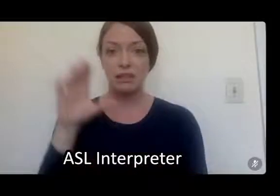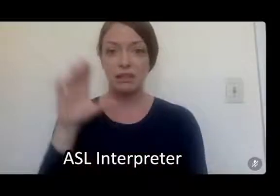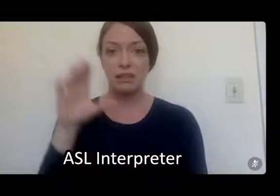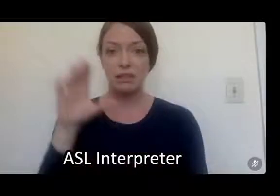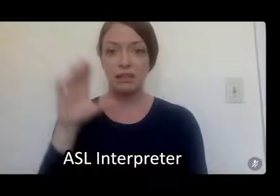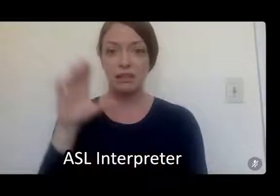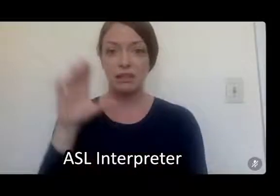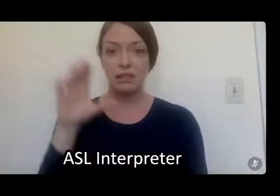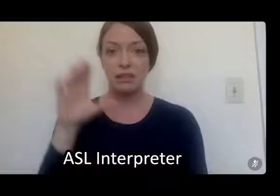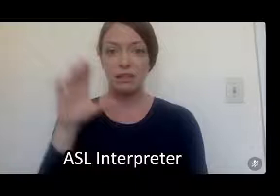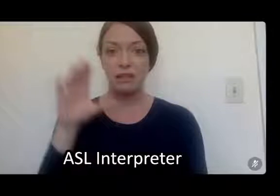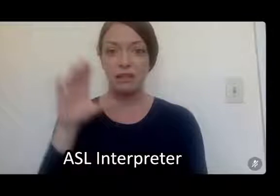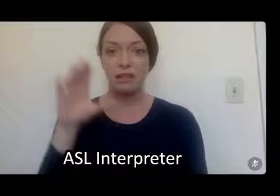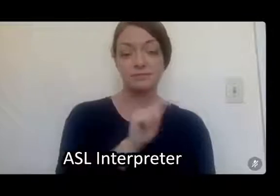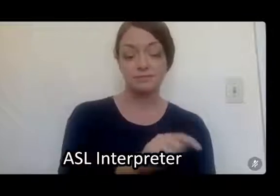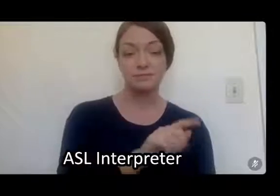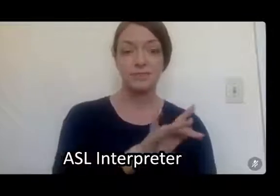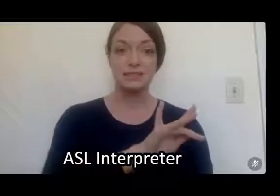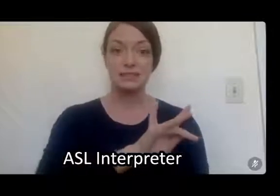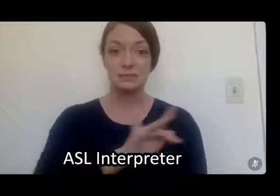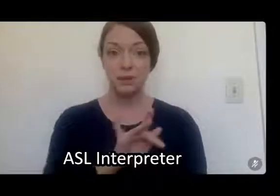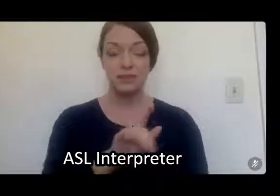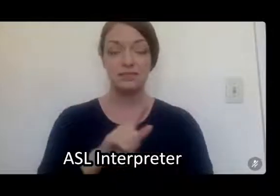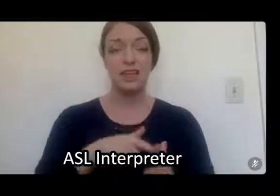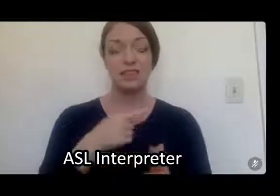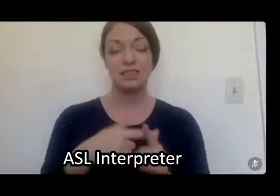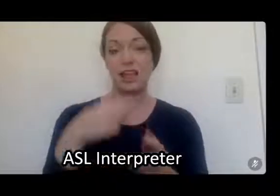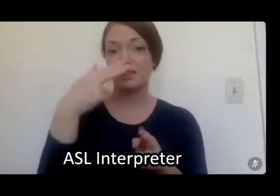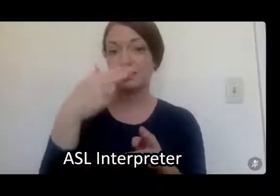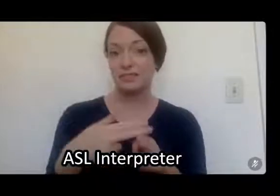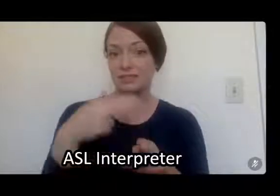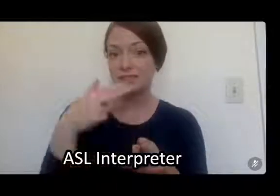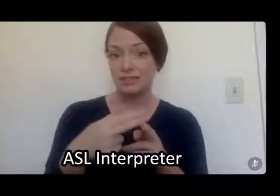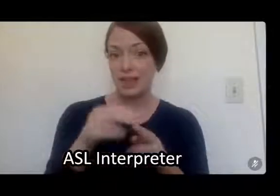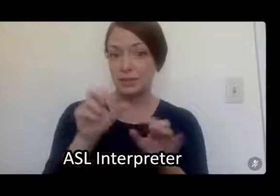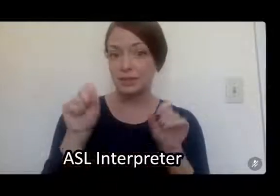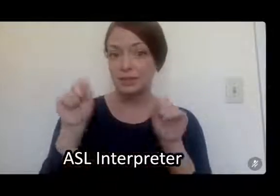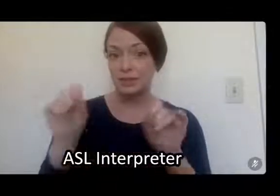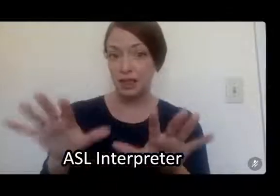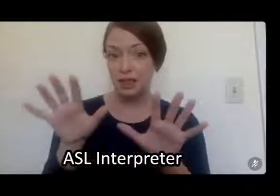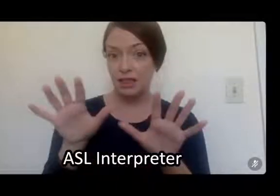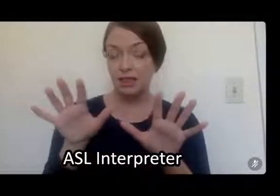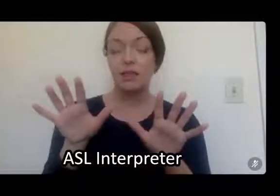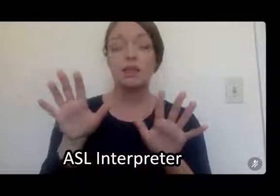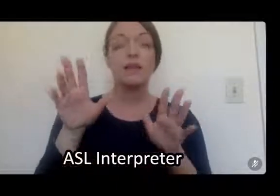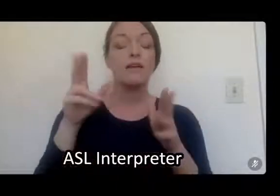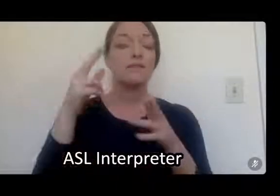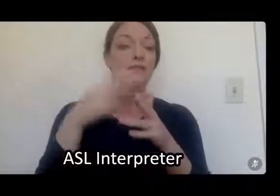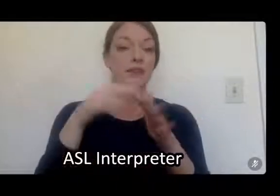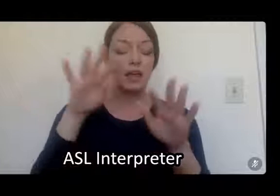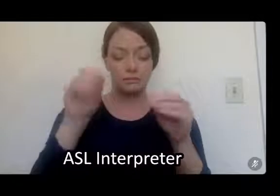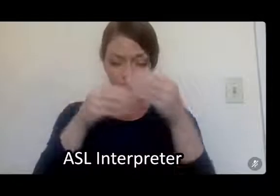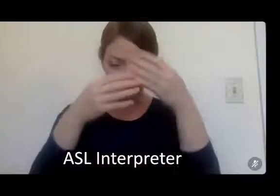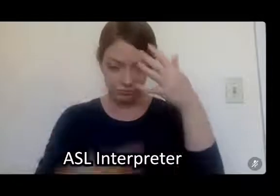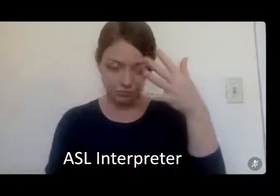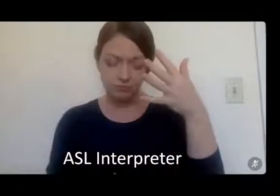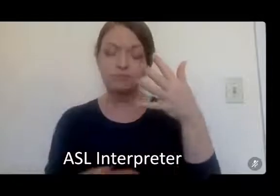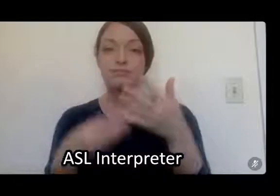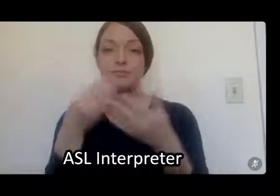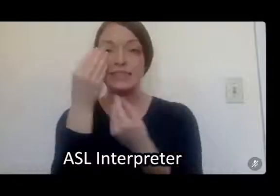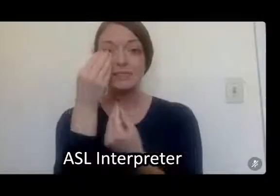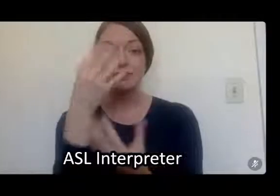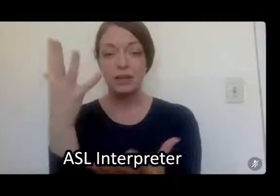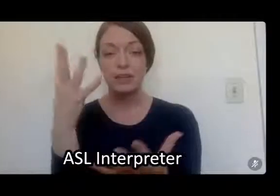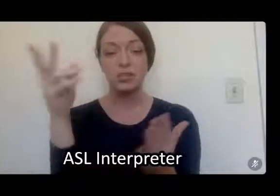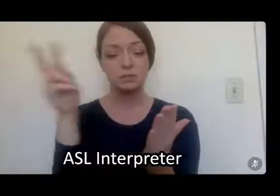point spell space and then the name of the spell. It will pull it up and it will give you information on that that you can read